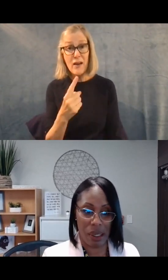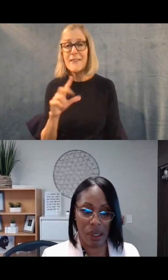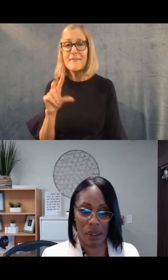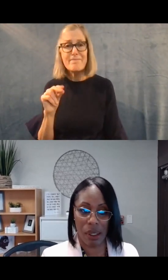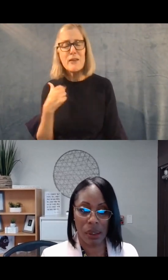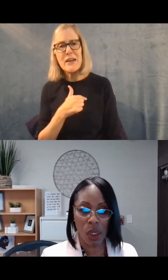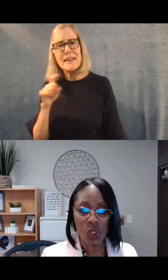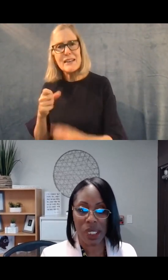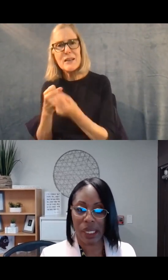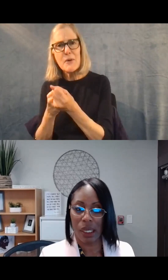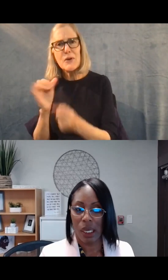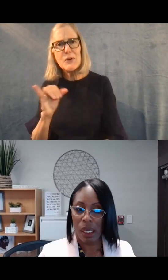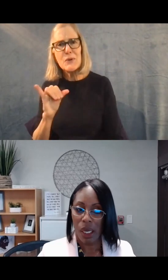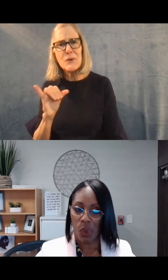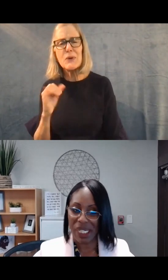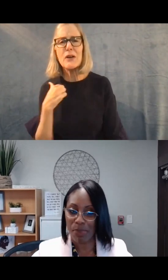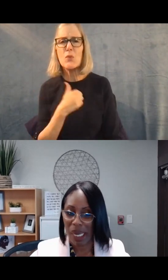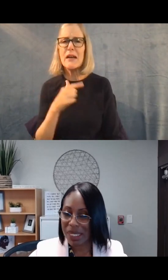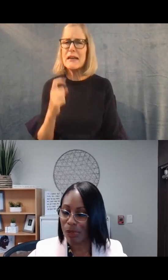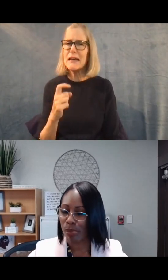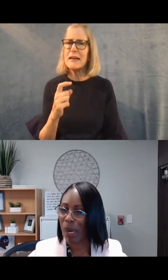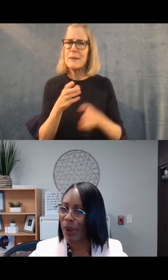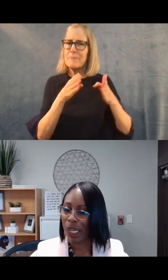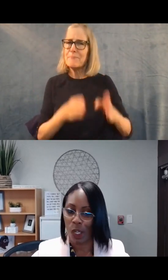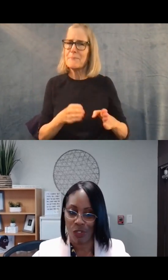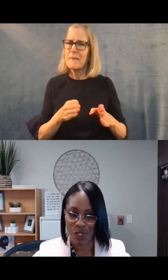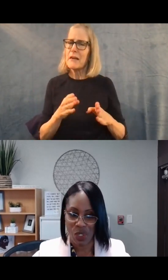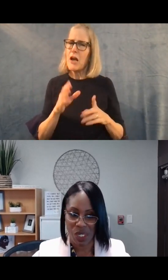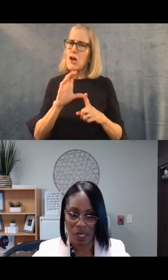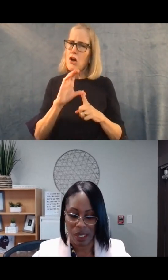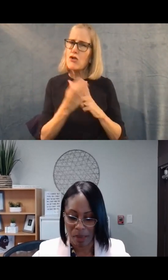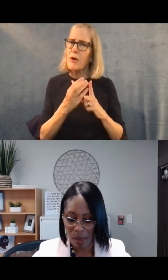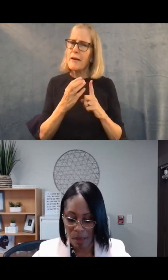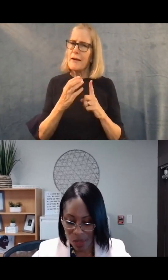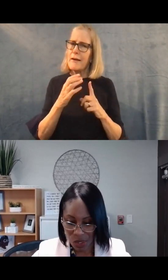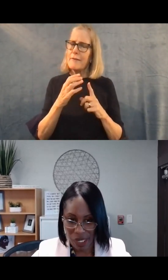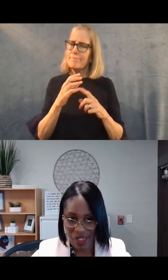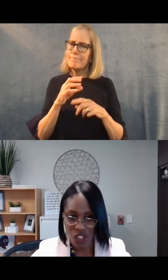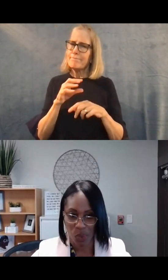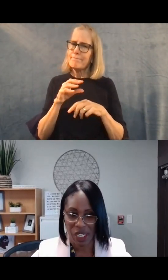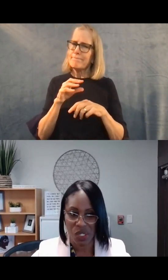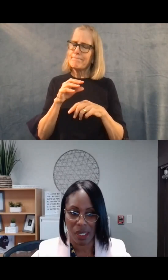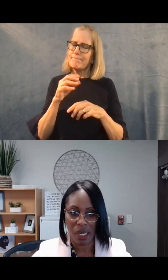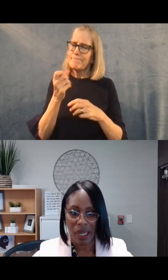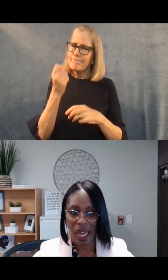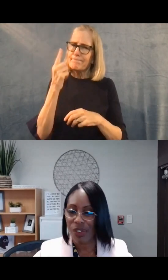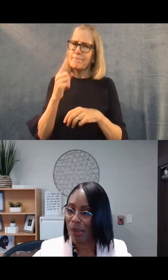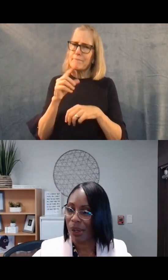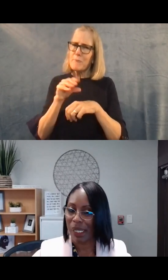needed a culturally responsive primary care physician. You see, my mother, that